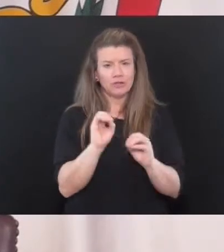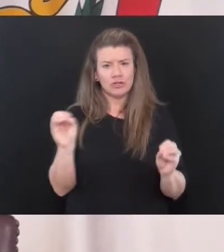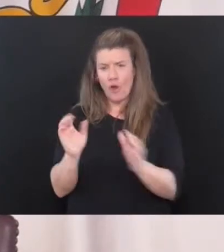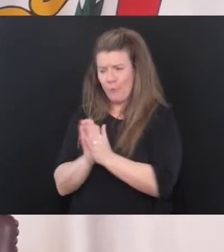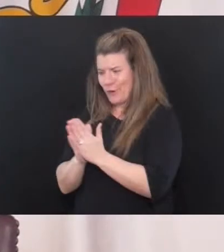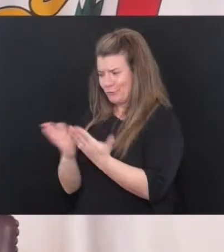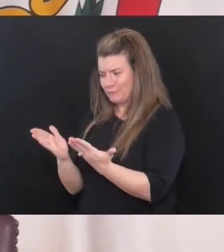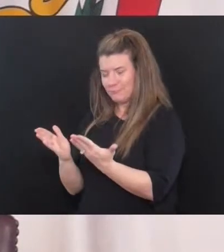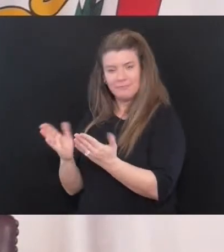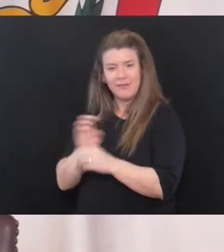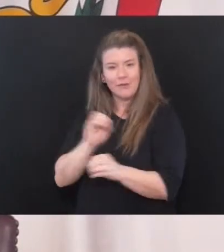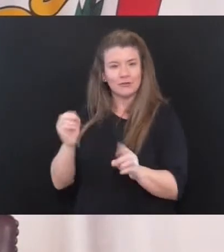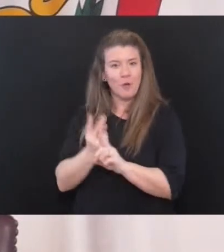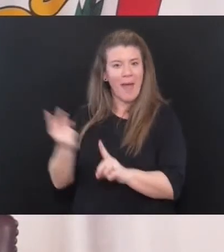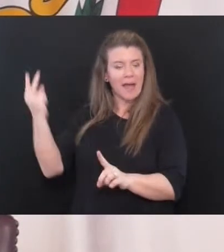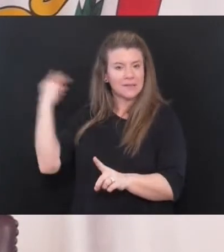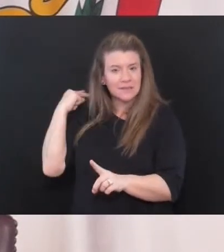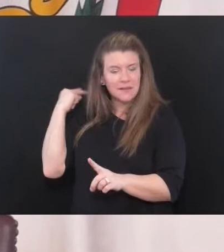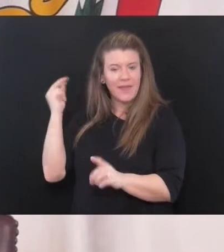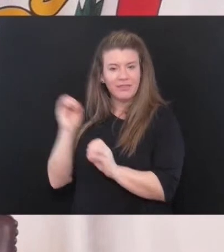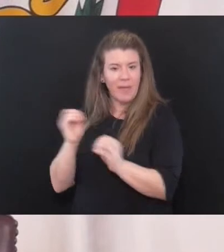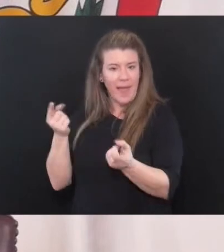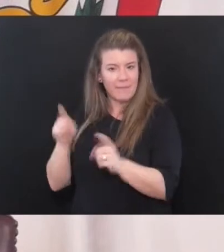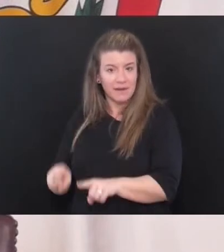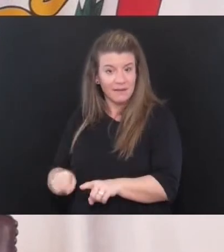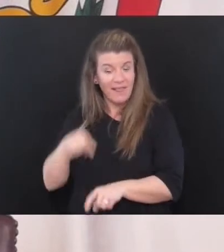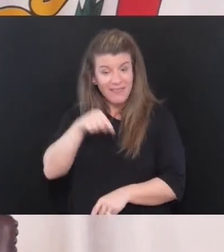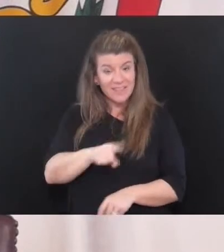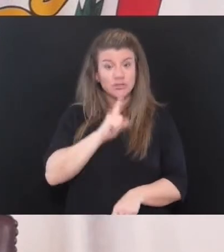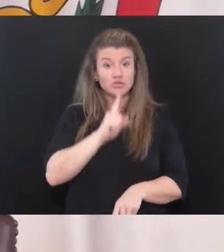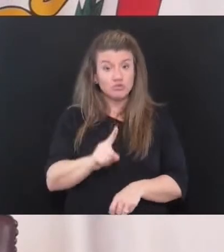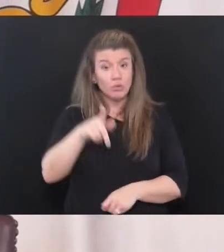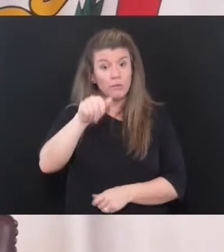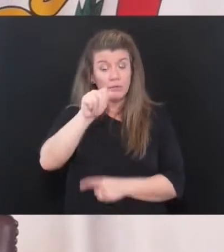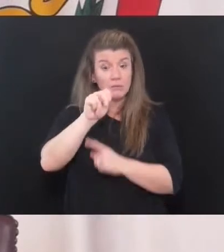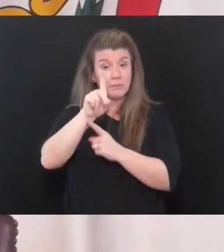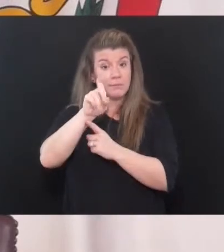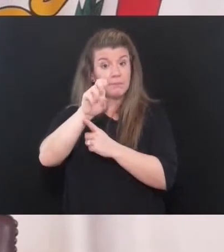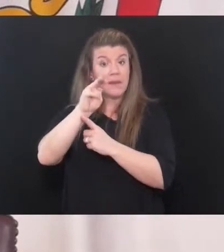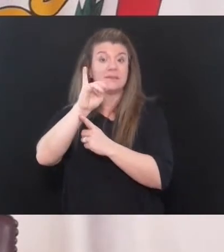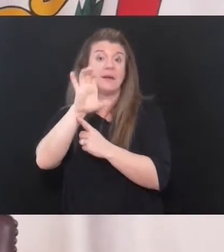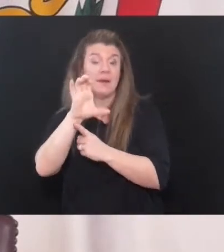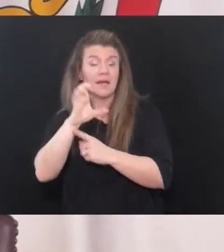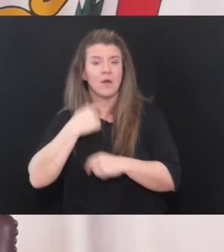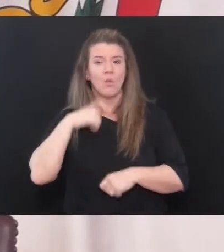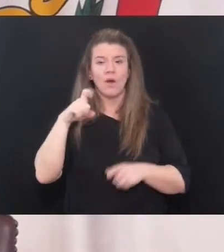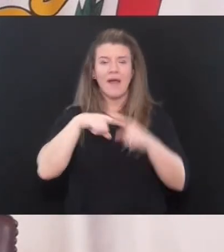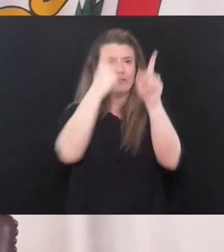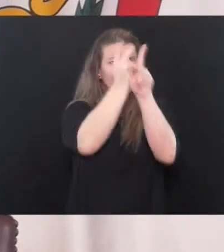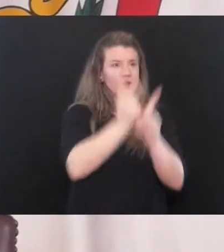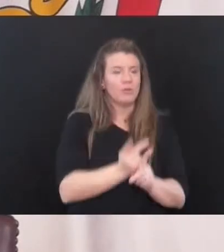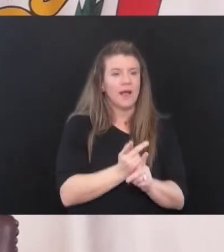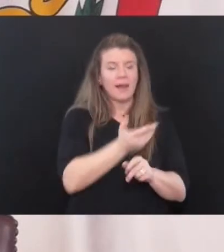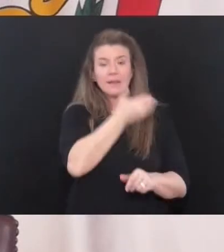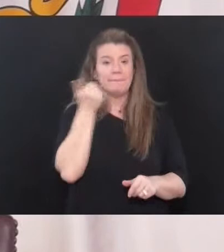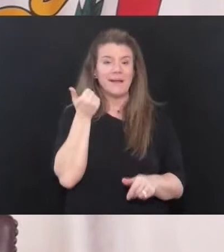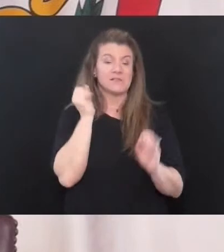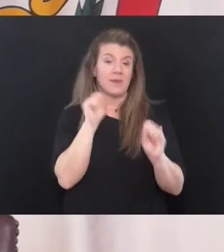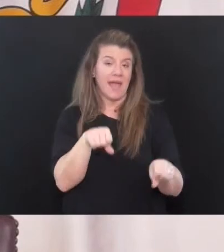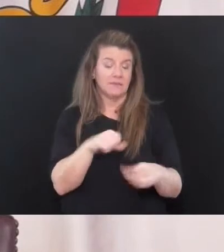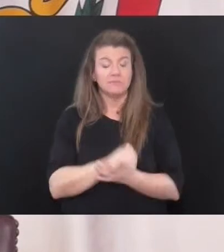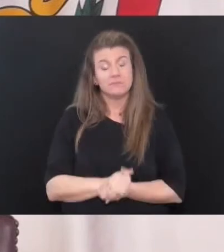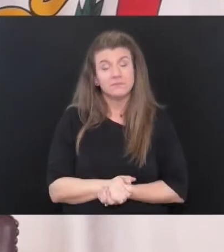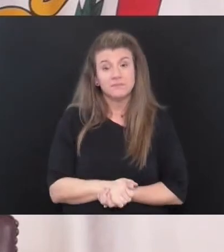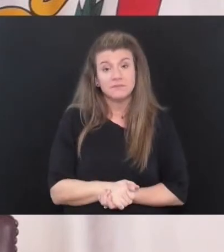here. There is a pandemic here, is there not? And we're all having to deal with it the very best we possibly